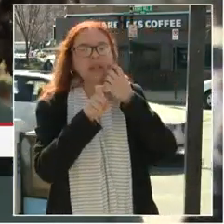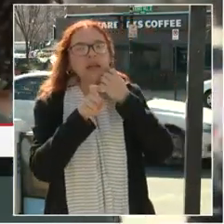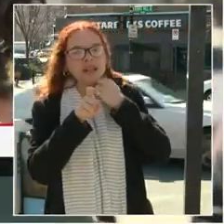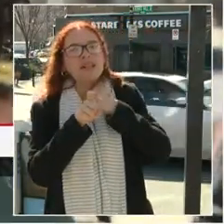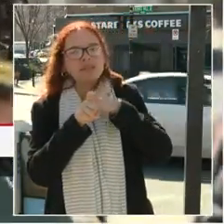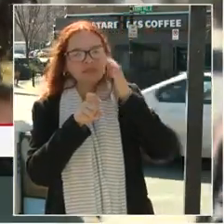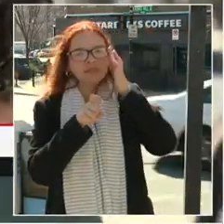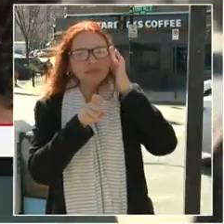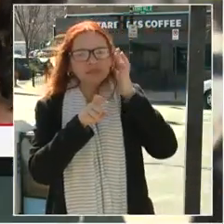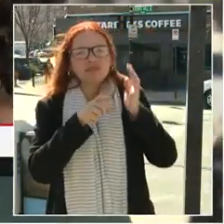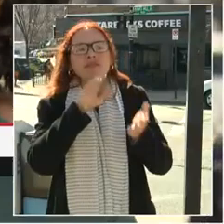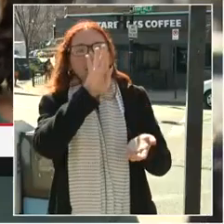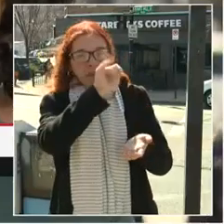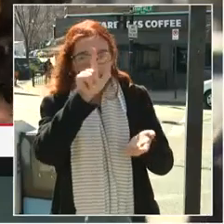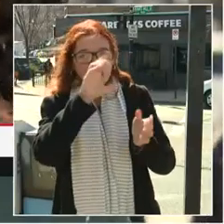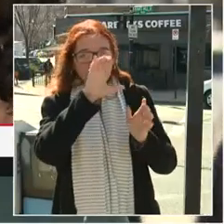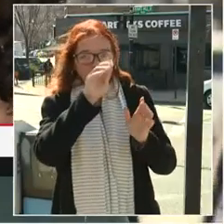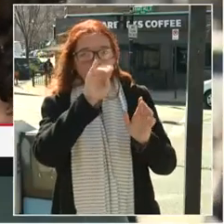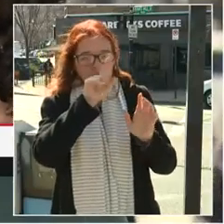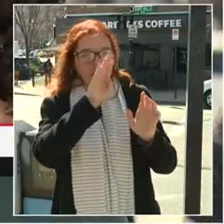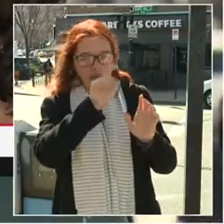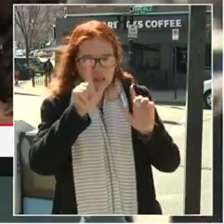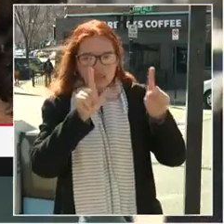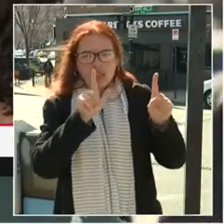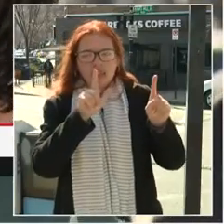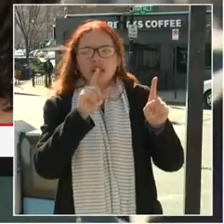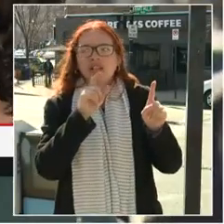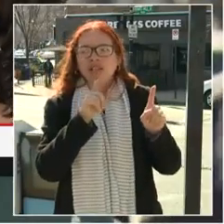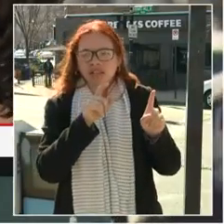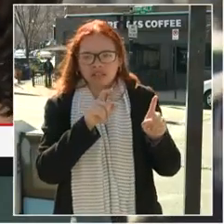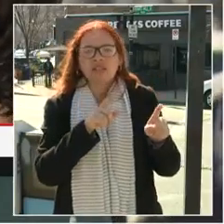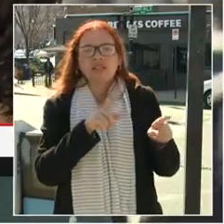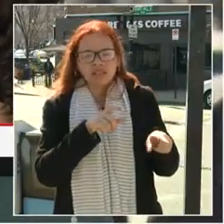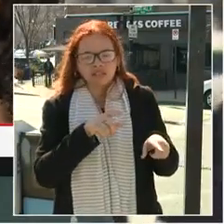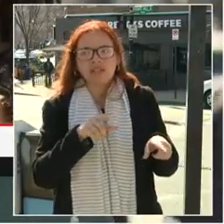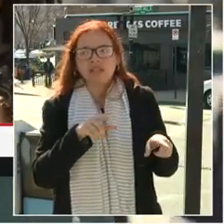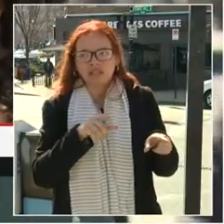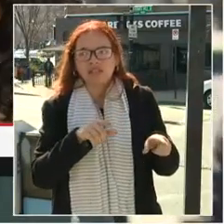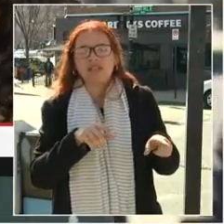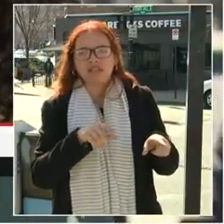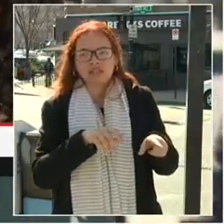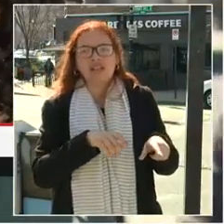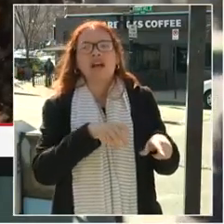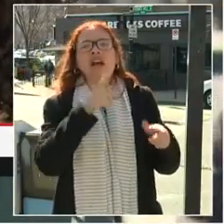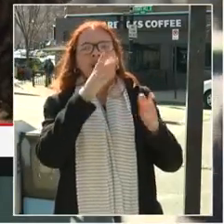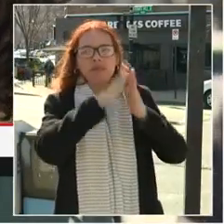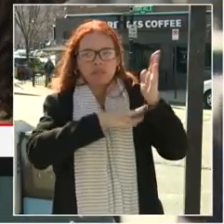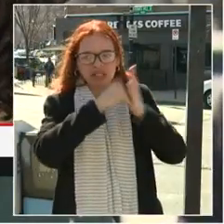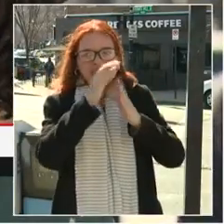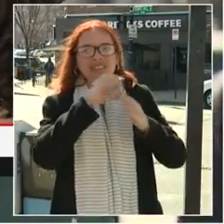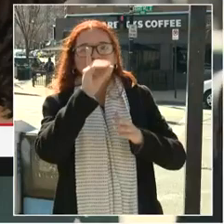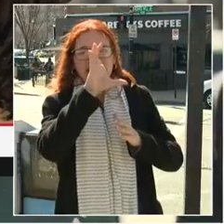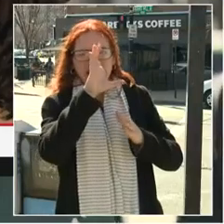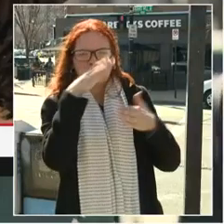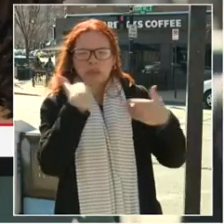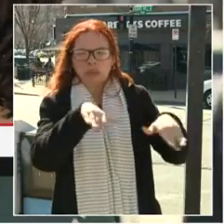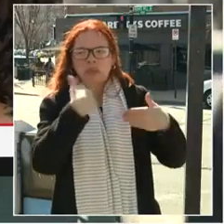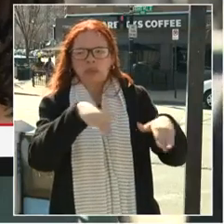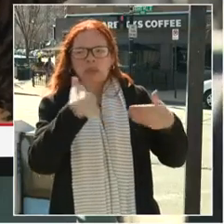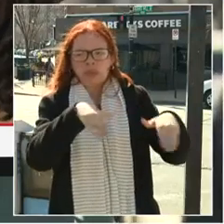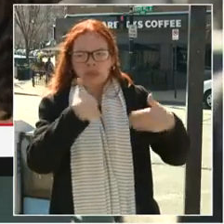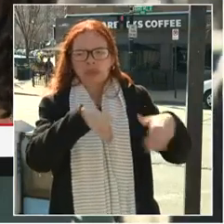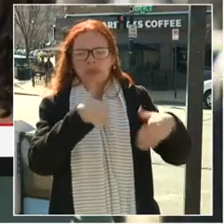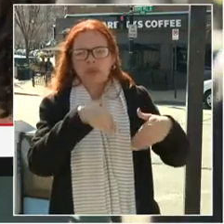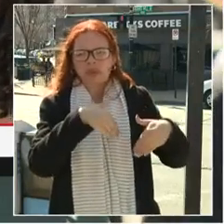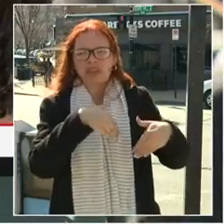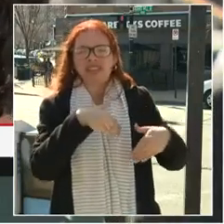with public safety front and center, and members of Congress, among others, have used that to paint D.C. as especially dangerous for residents and for